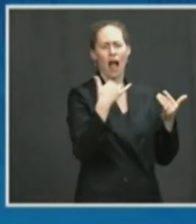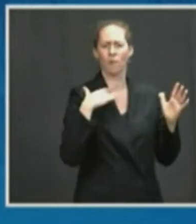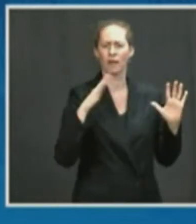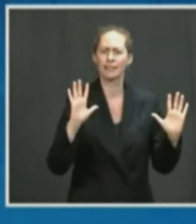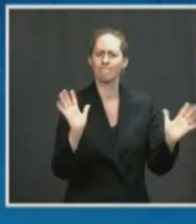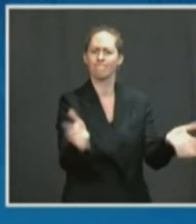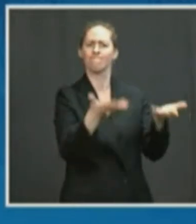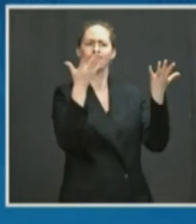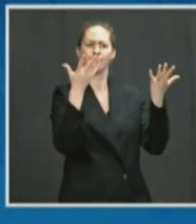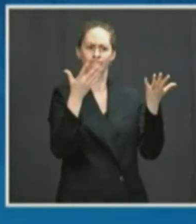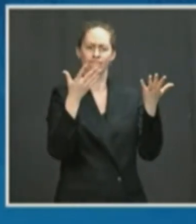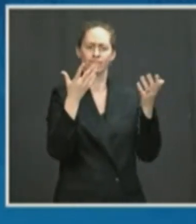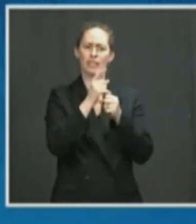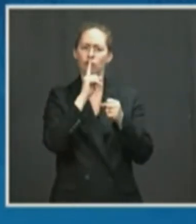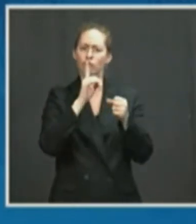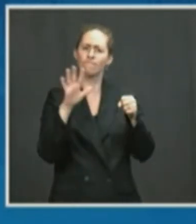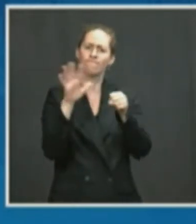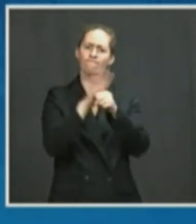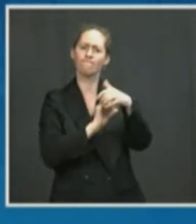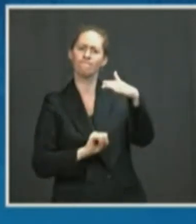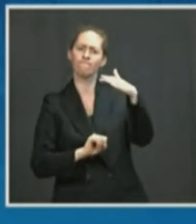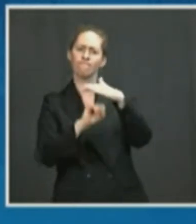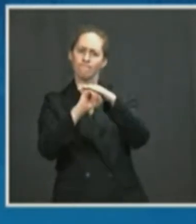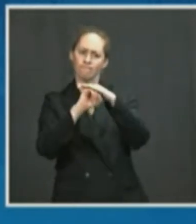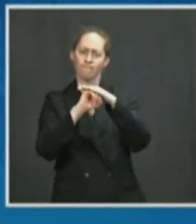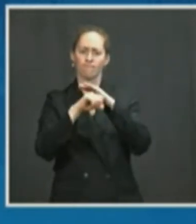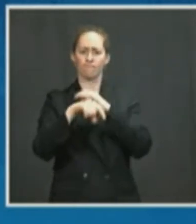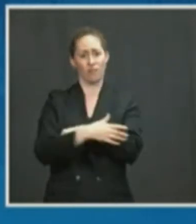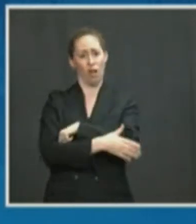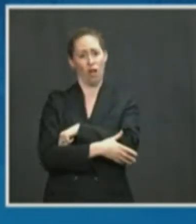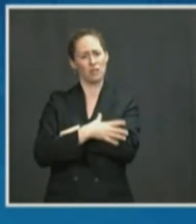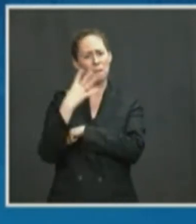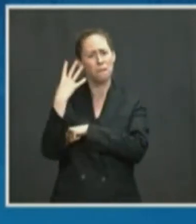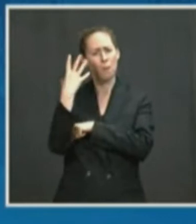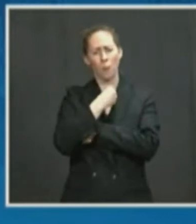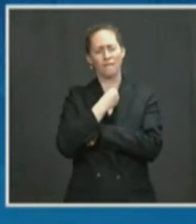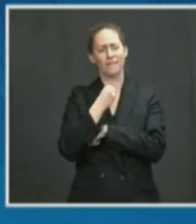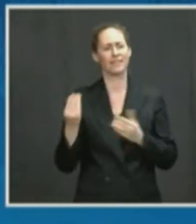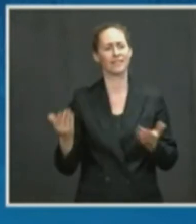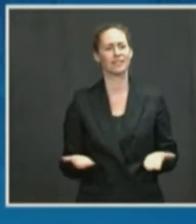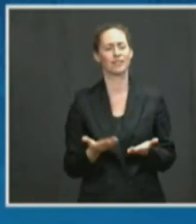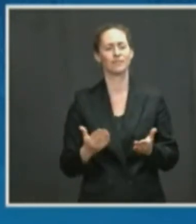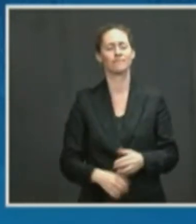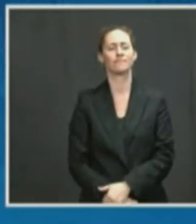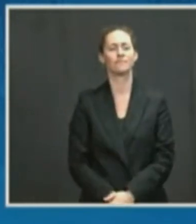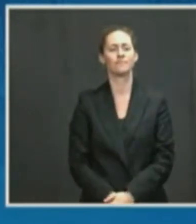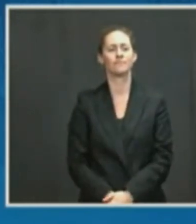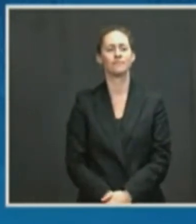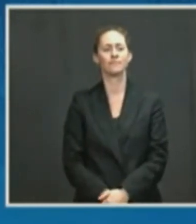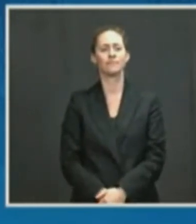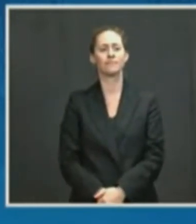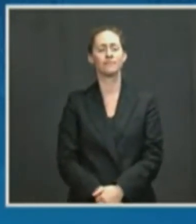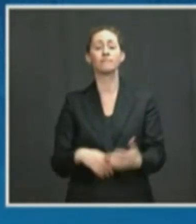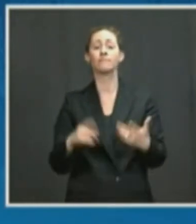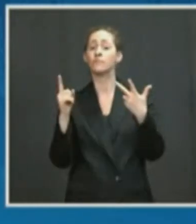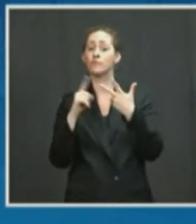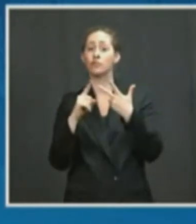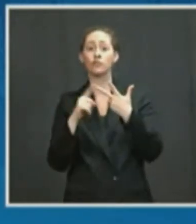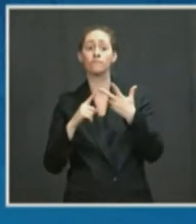and resources of this beautiful country. Which brings me to our third area of discussion and